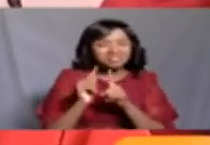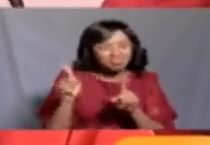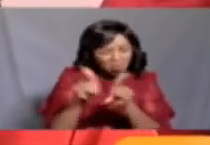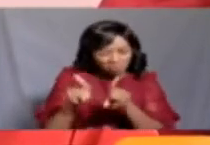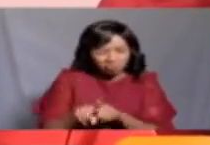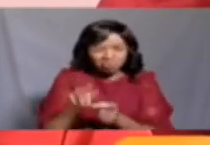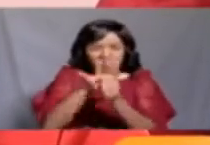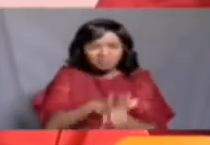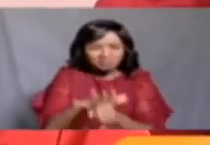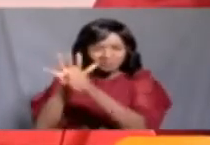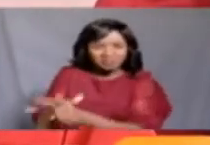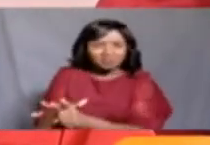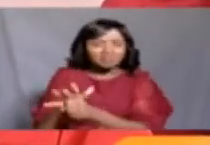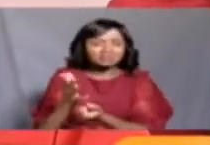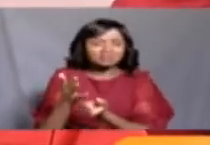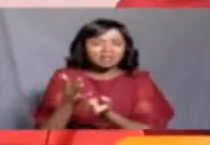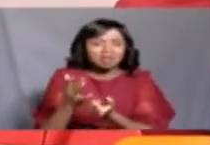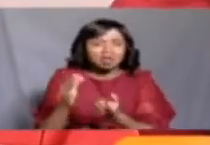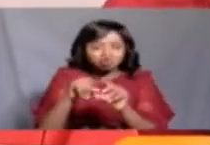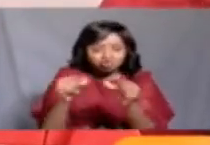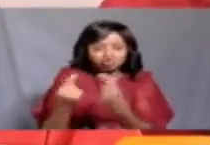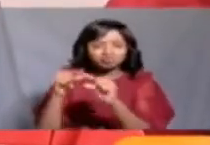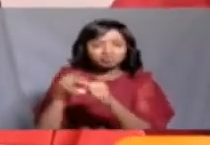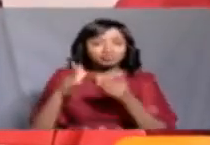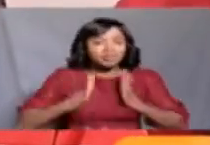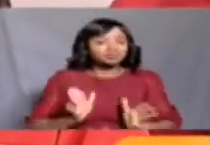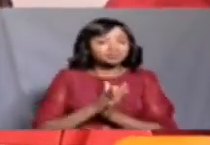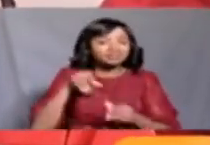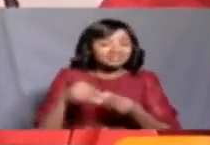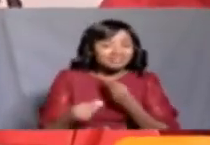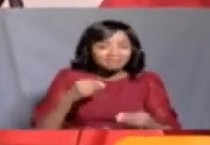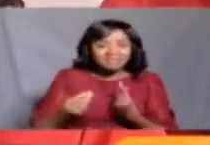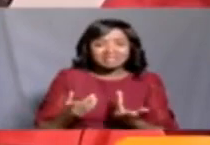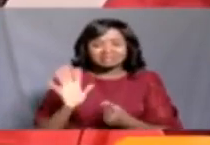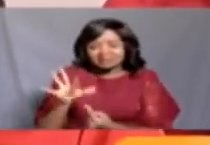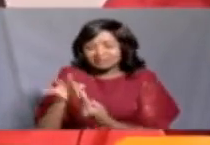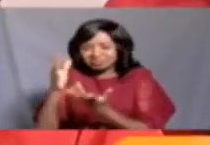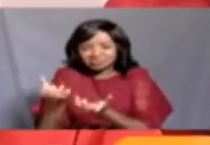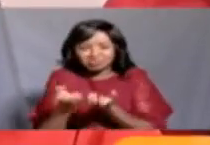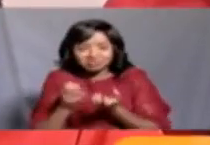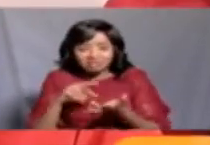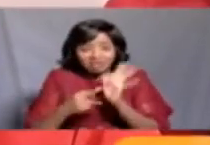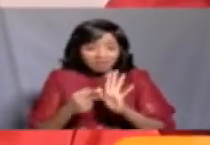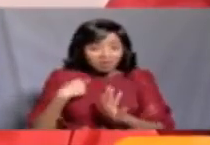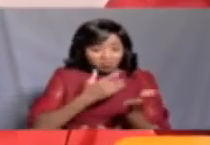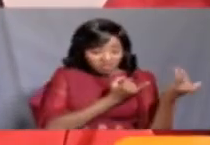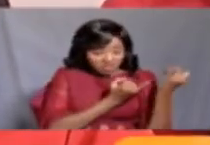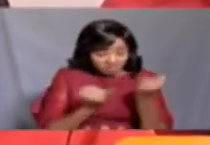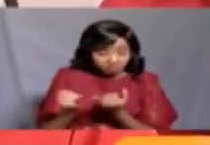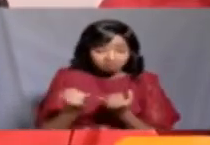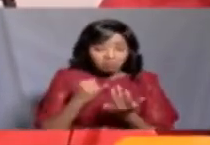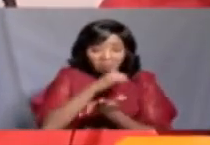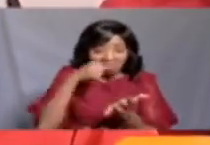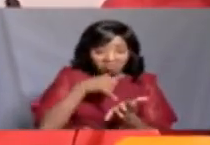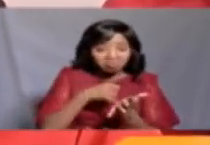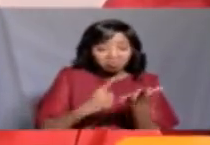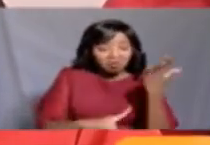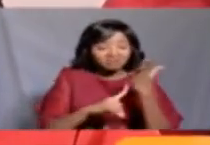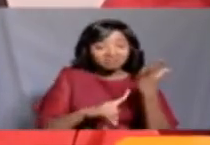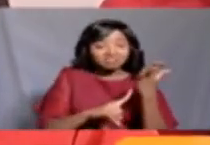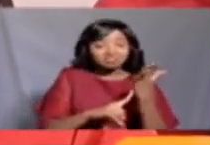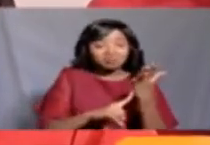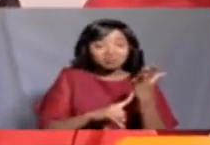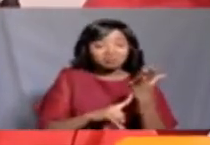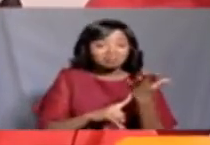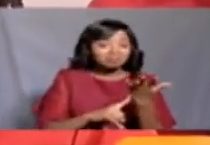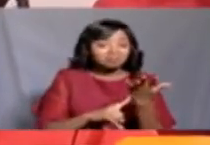of people with disabilities and other special needs. The inclusion of digital technologies is one way we could use to